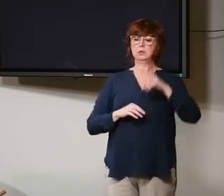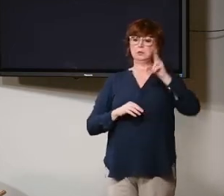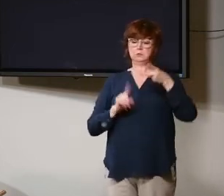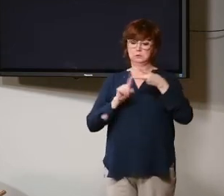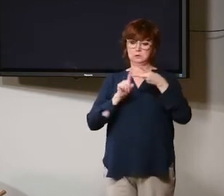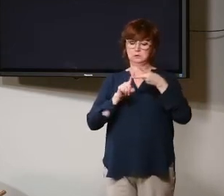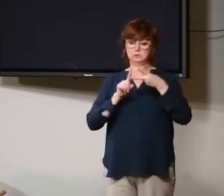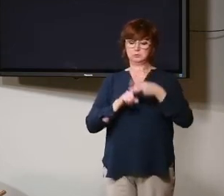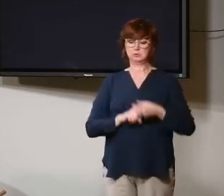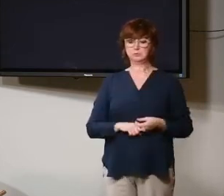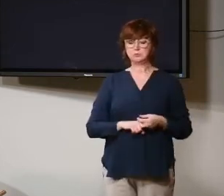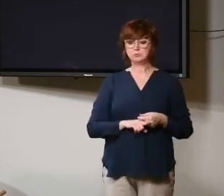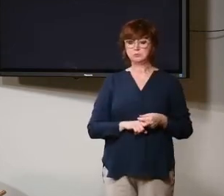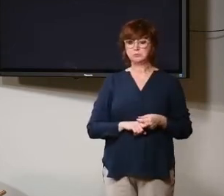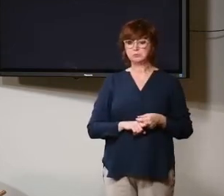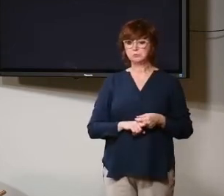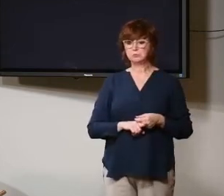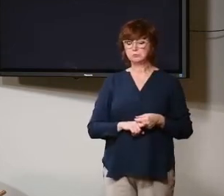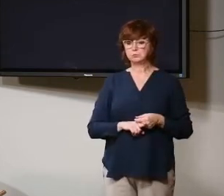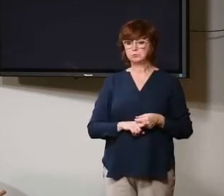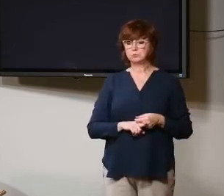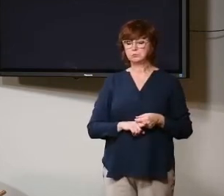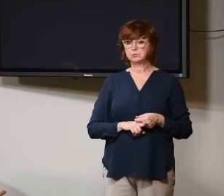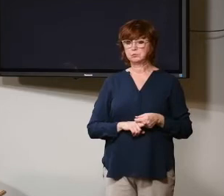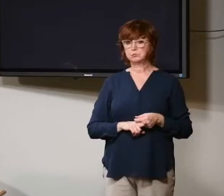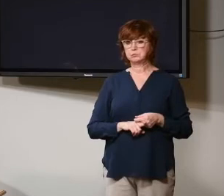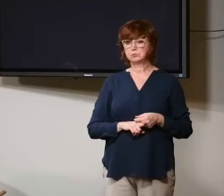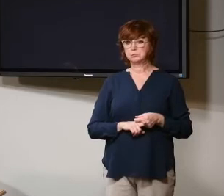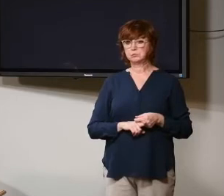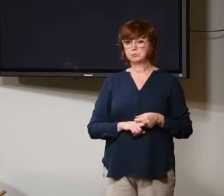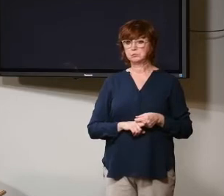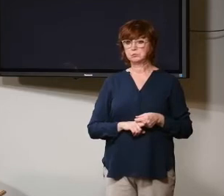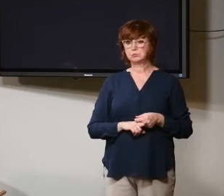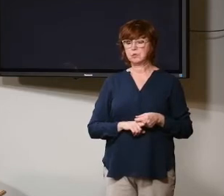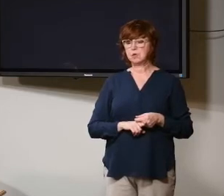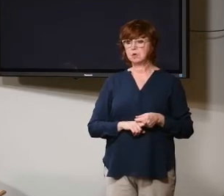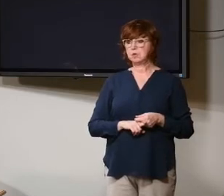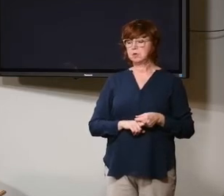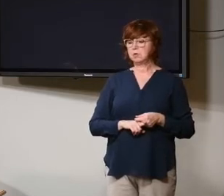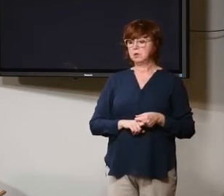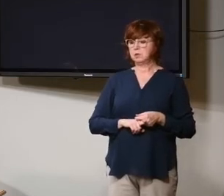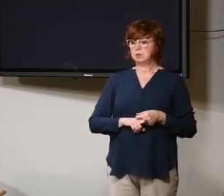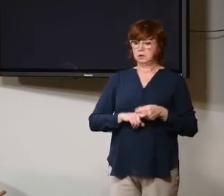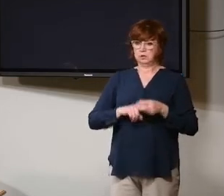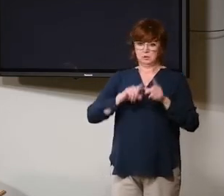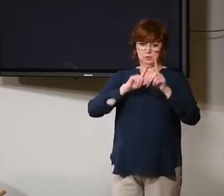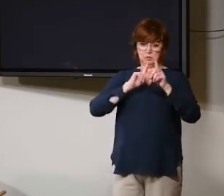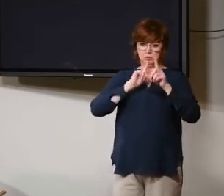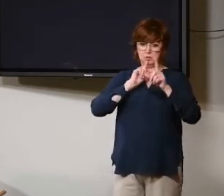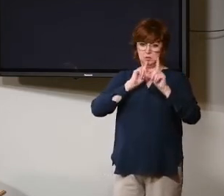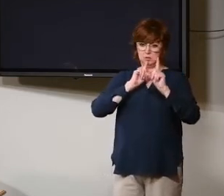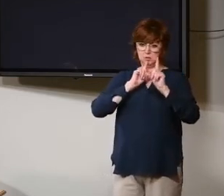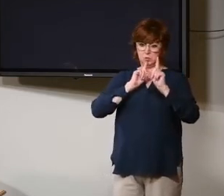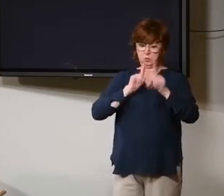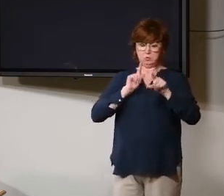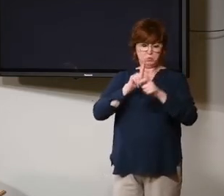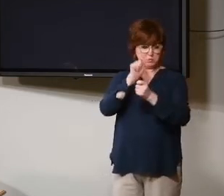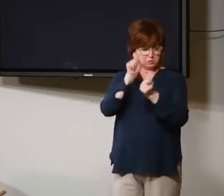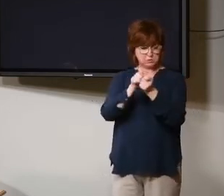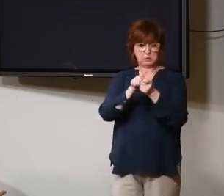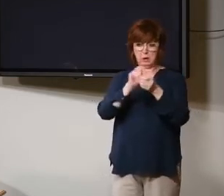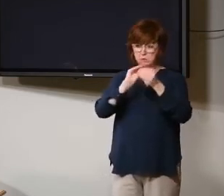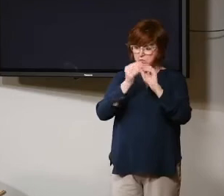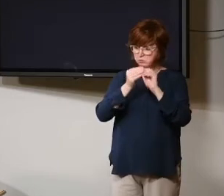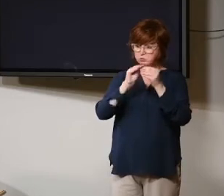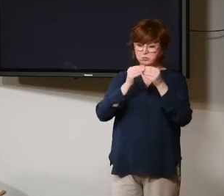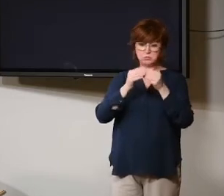endeavor to report as accurate of information as we can with but always protecting